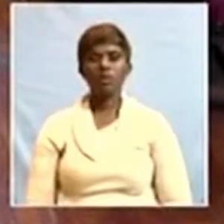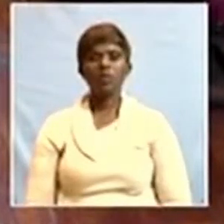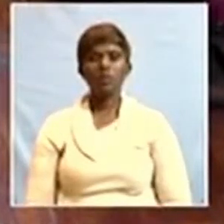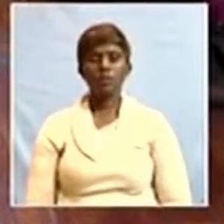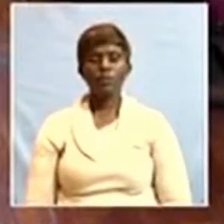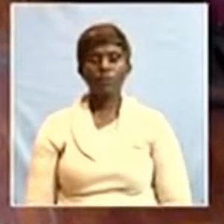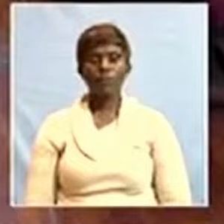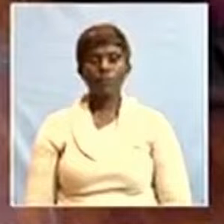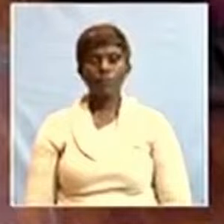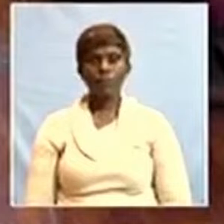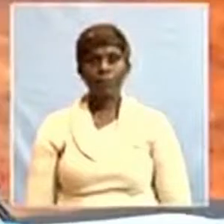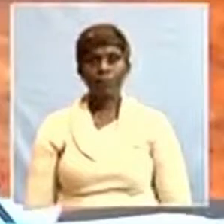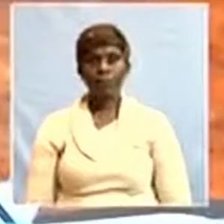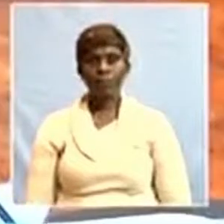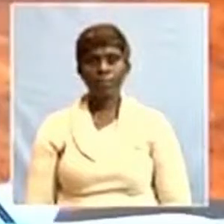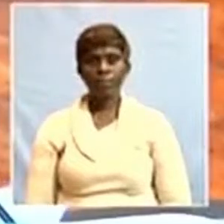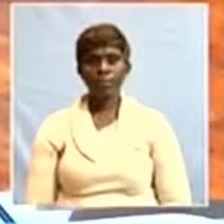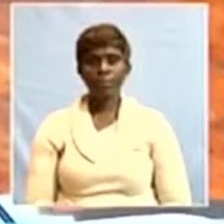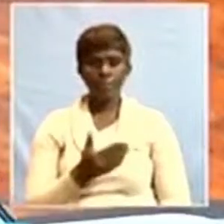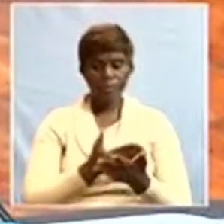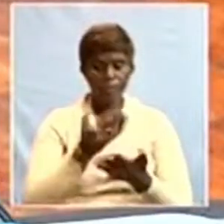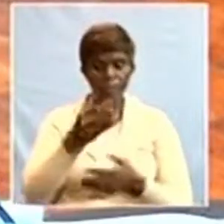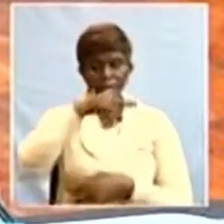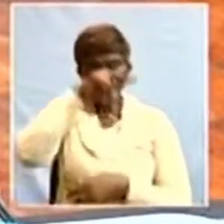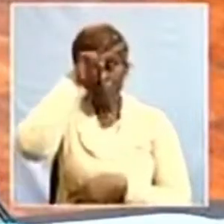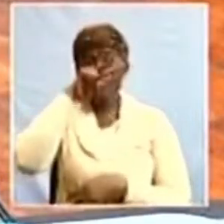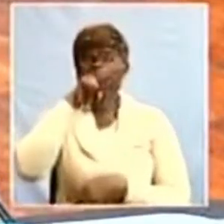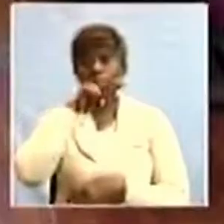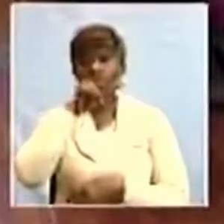Yes, you can respond to the question on procurement of goats. Fair.